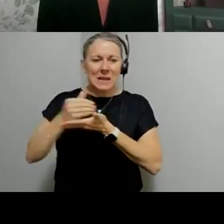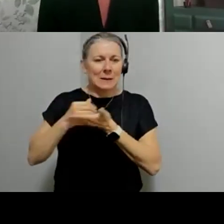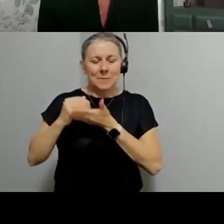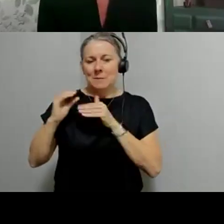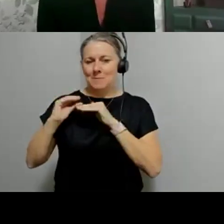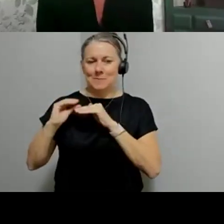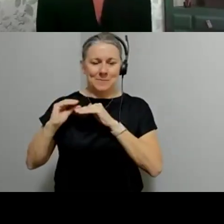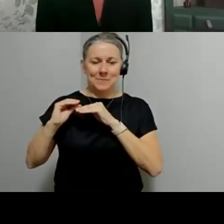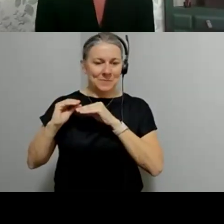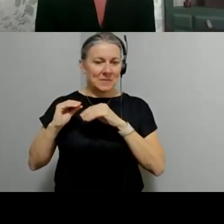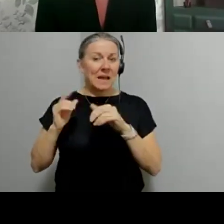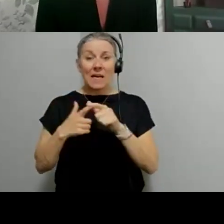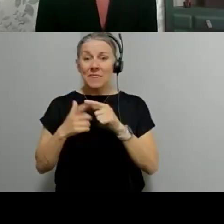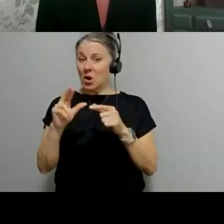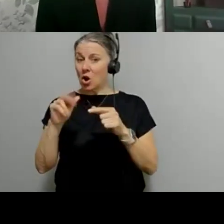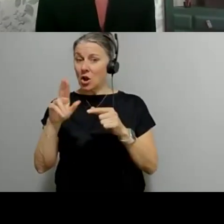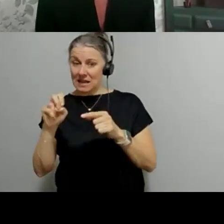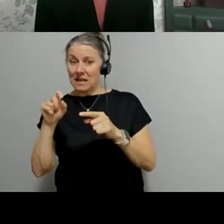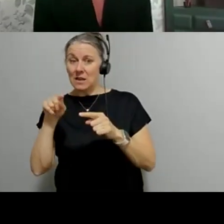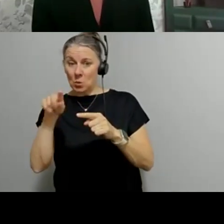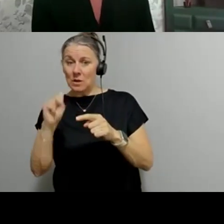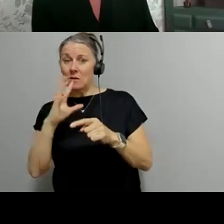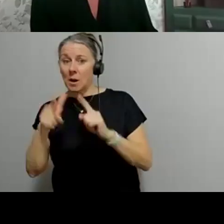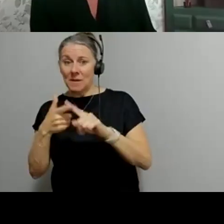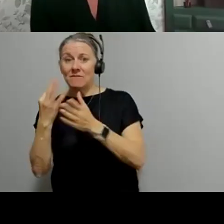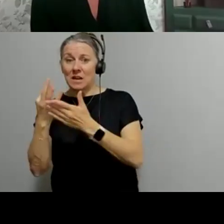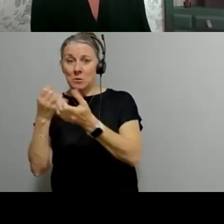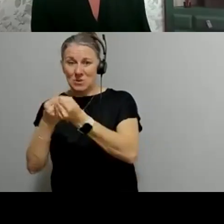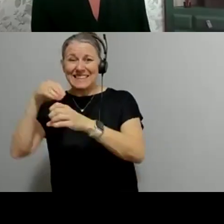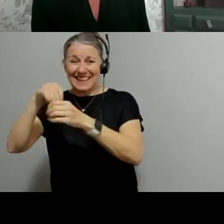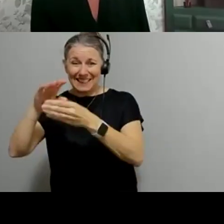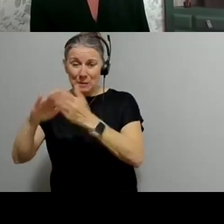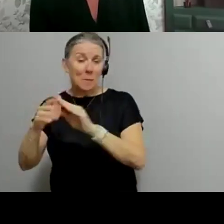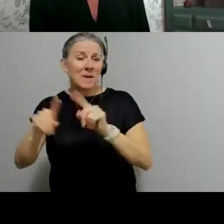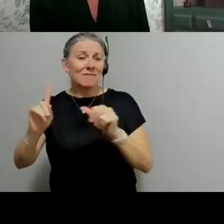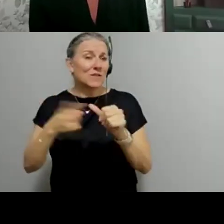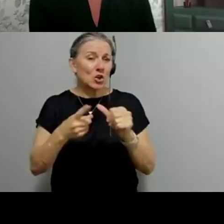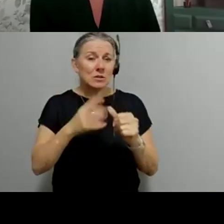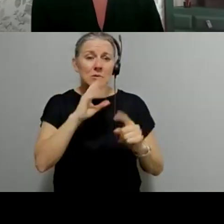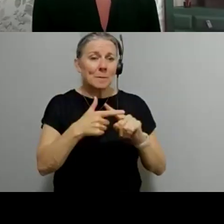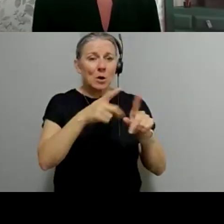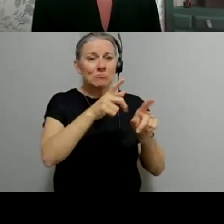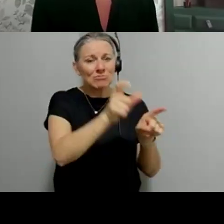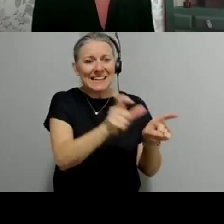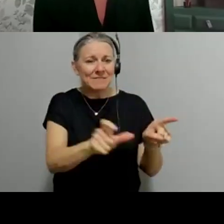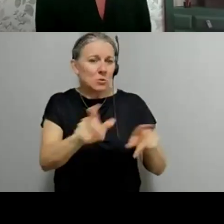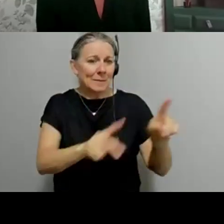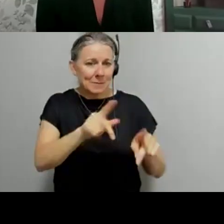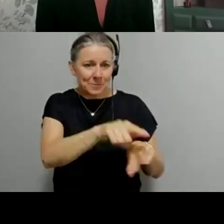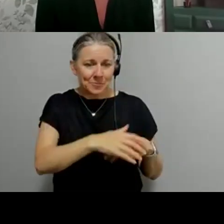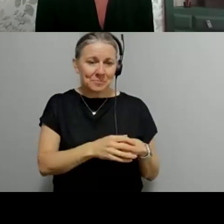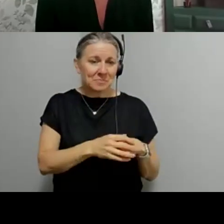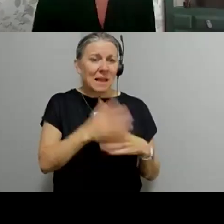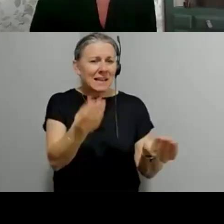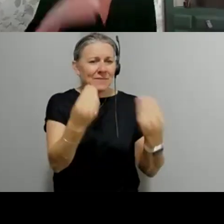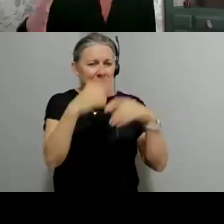the financial supports in a community. But let's just start with you at the individual level. Dawn, paint us a picture. So I think that the challenges